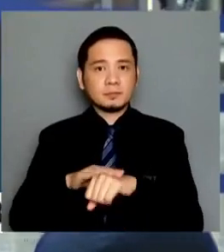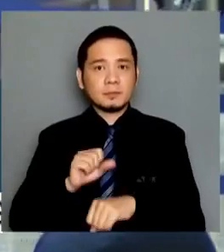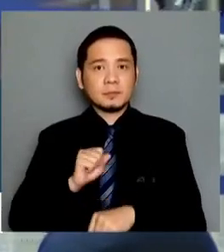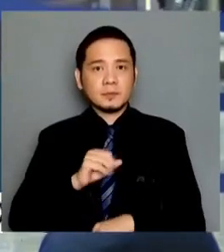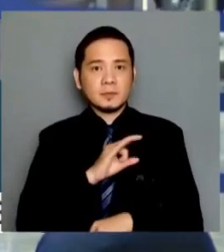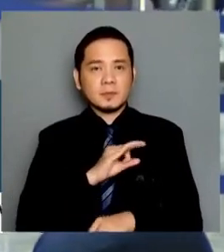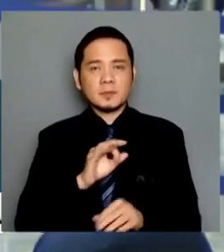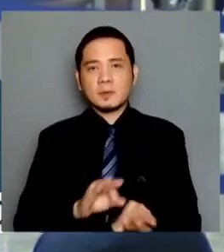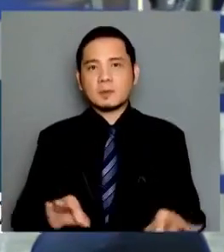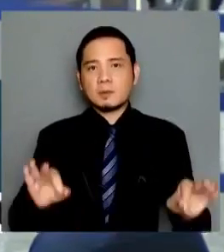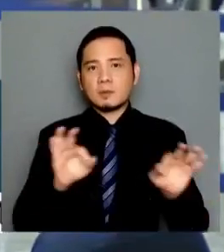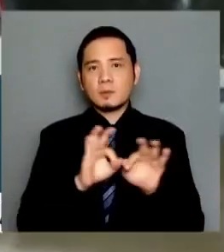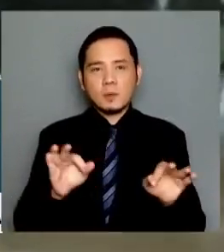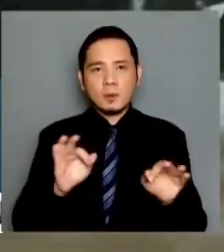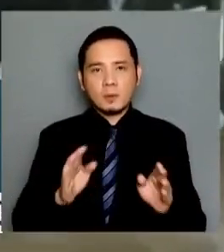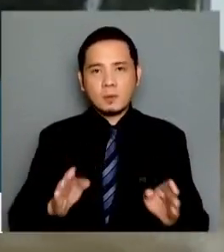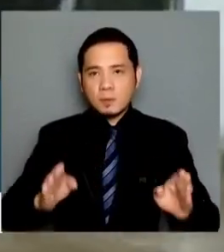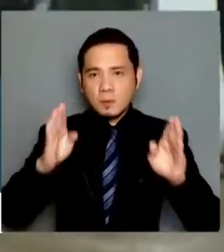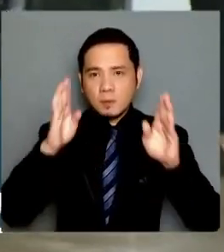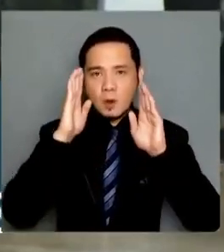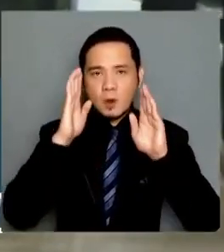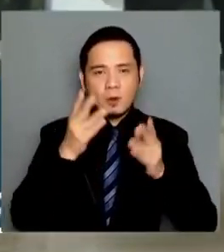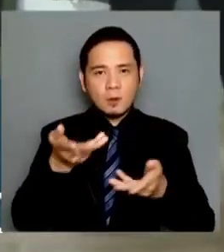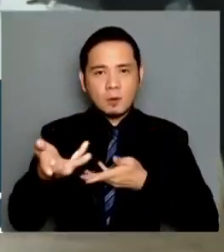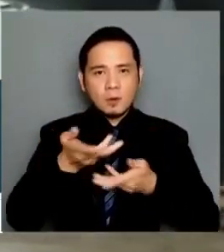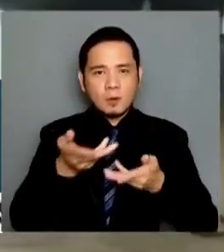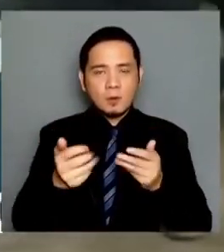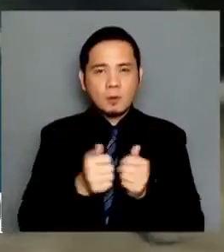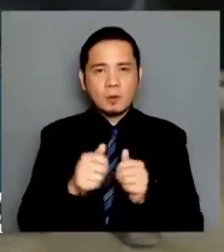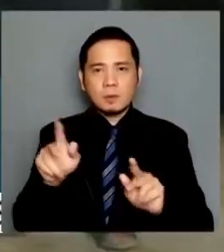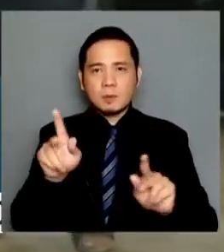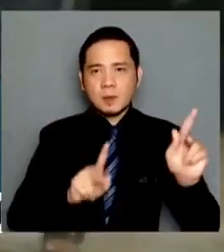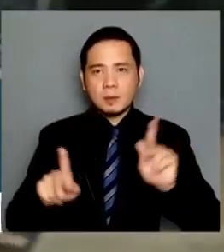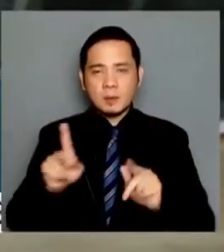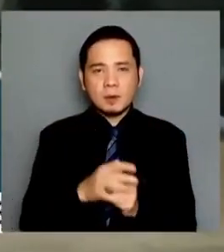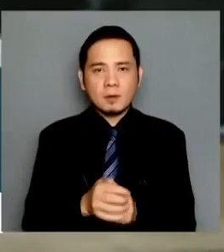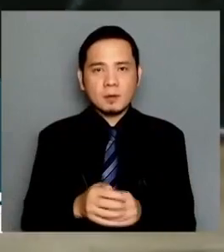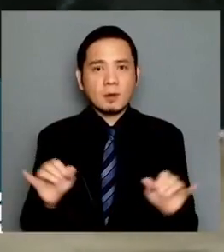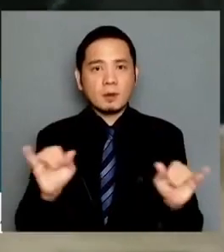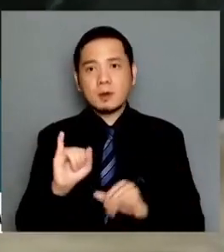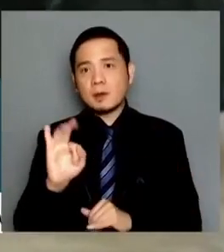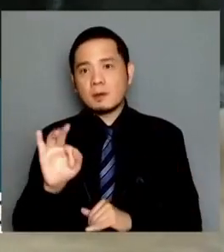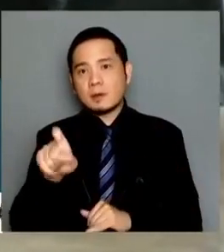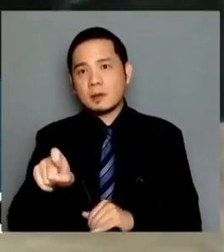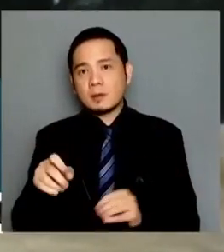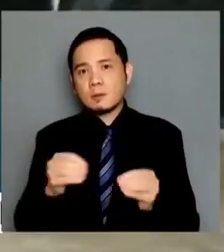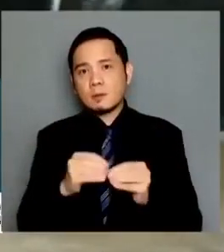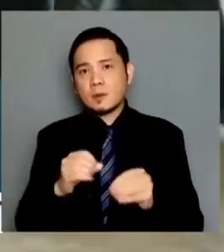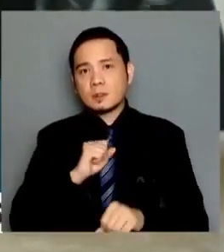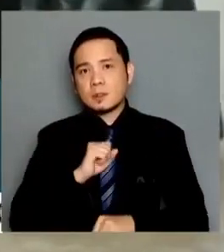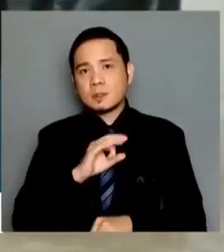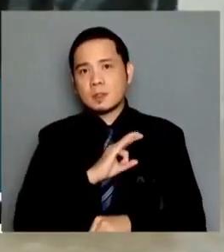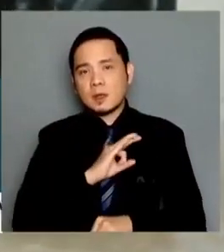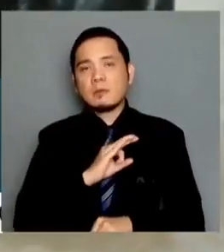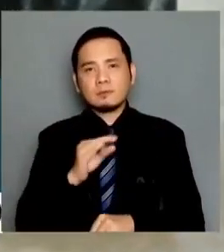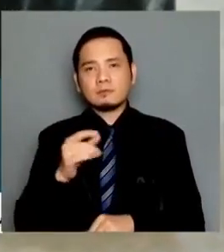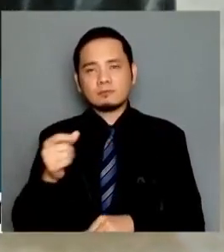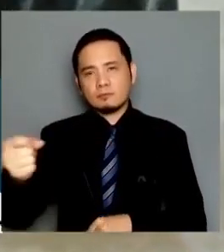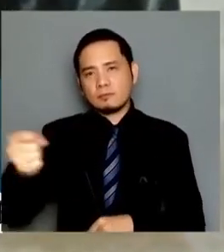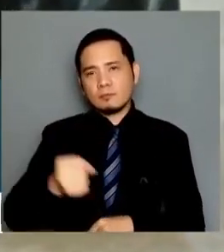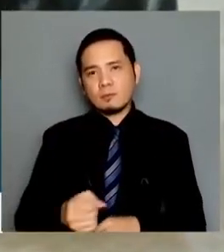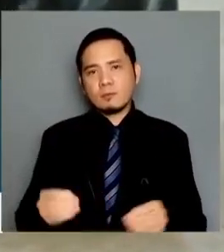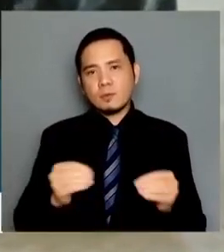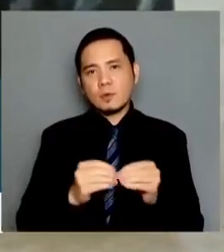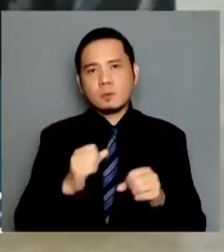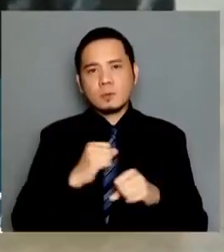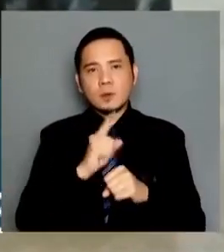maximum attendance of personnel and prepare a buffer should more be needed to avoid long lines and at